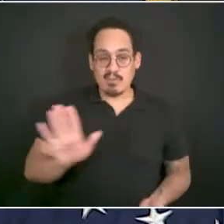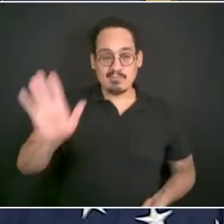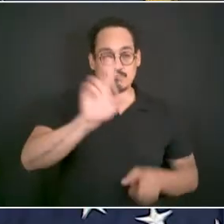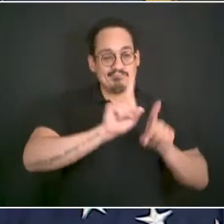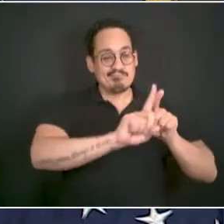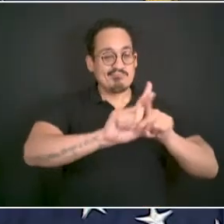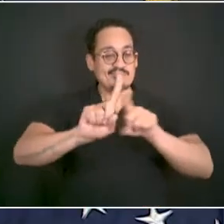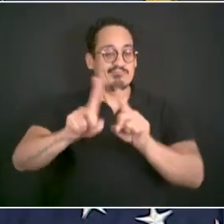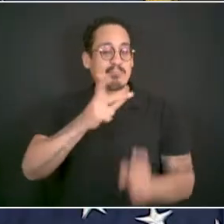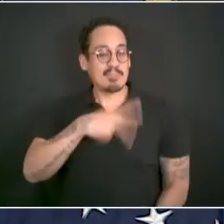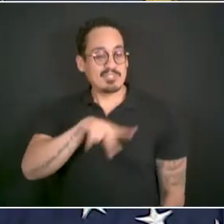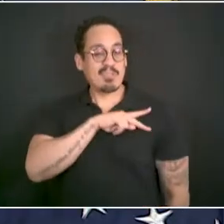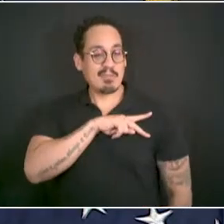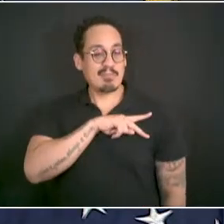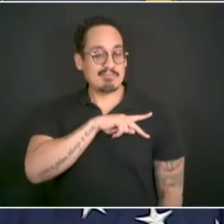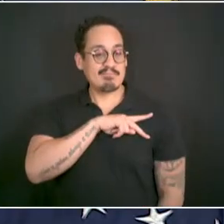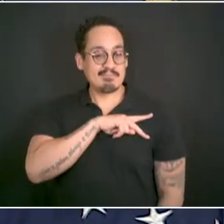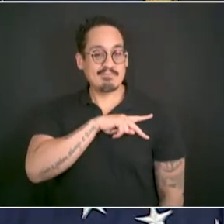know. And so